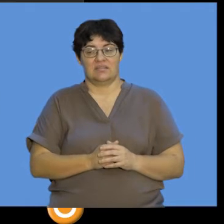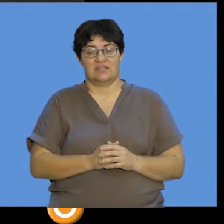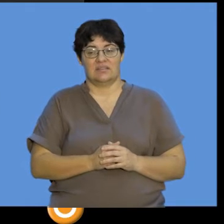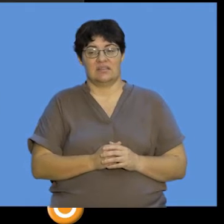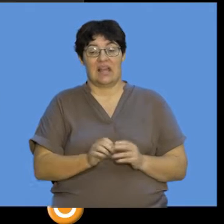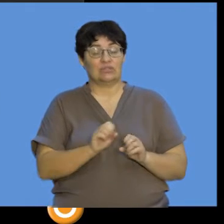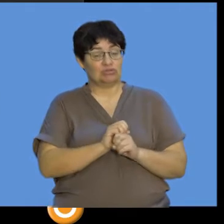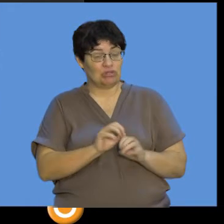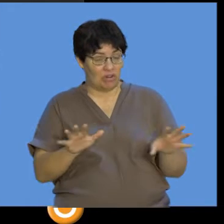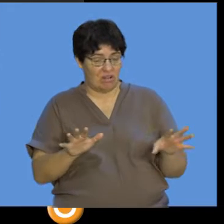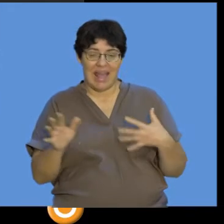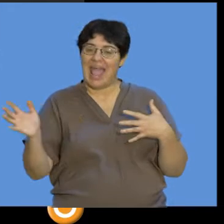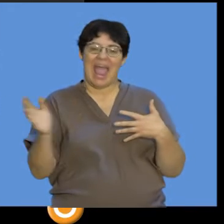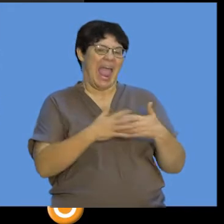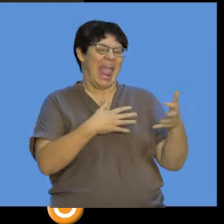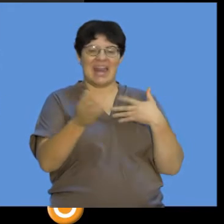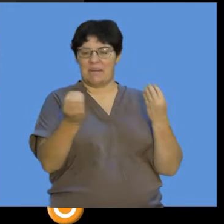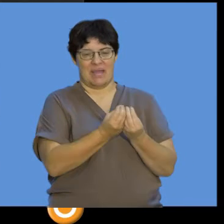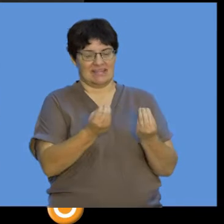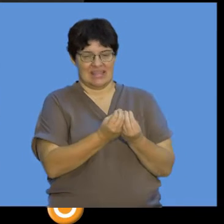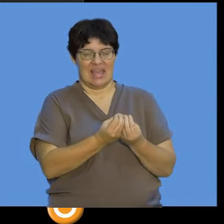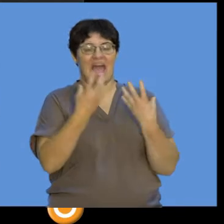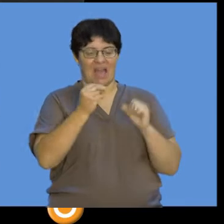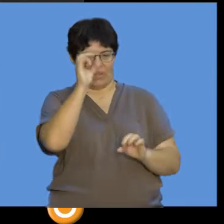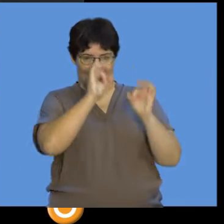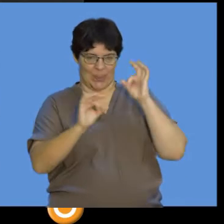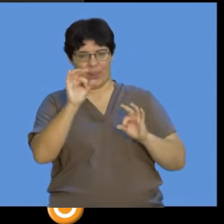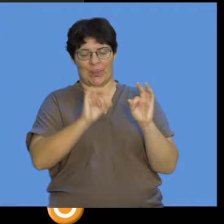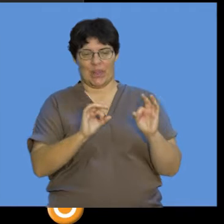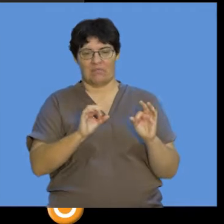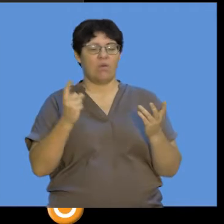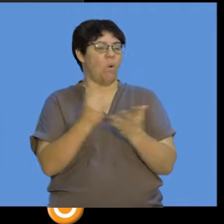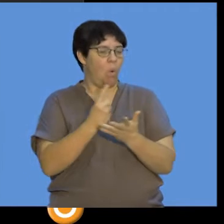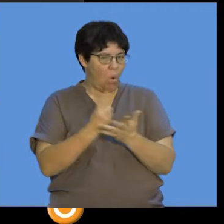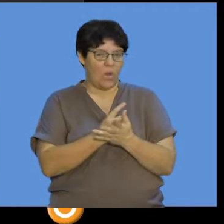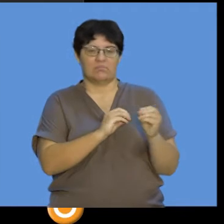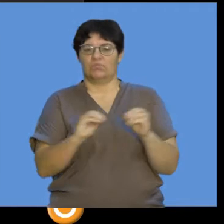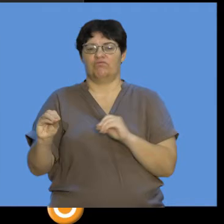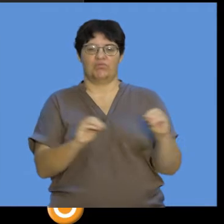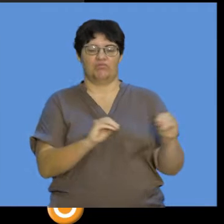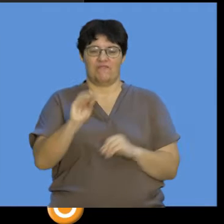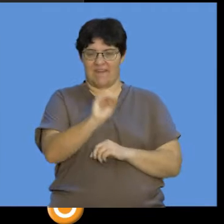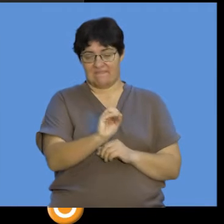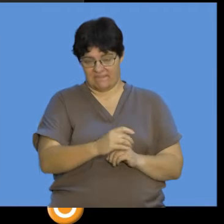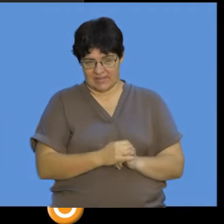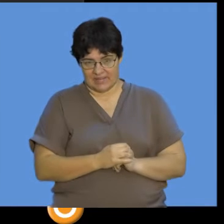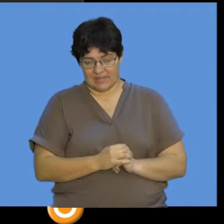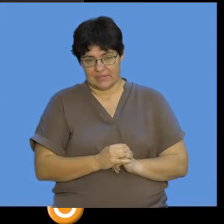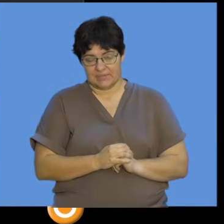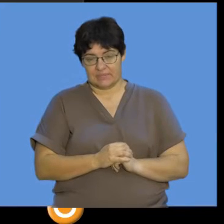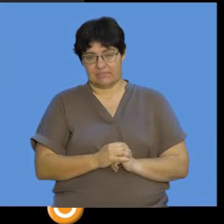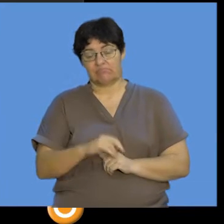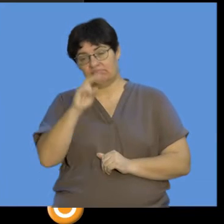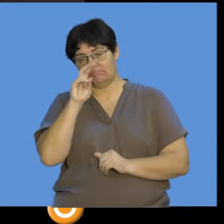generally, any form of matter has got particles that are in constant state of motion. Okay, so the observation